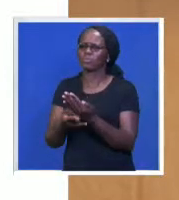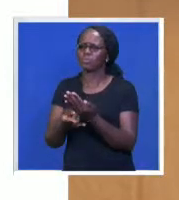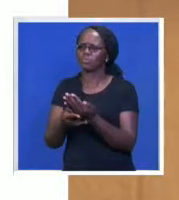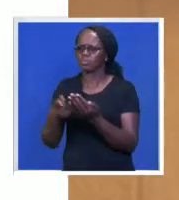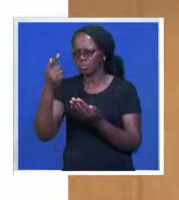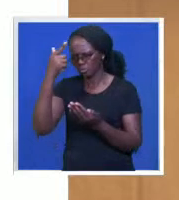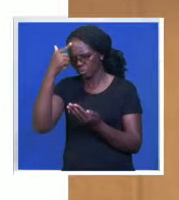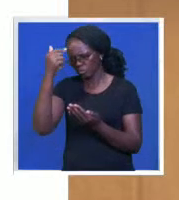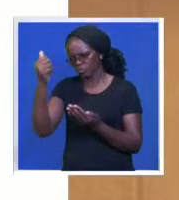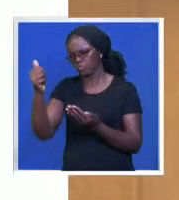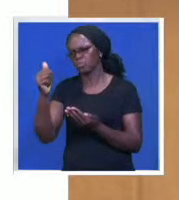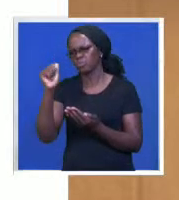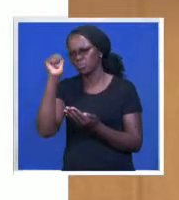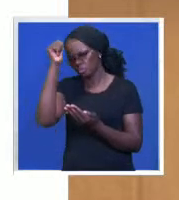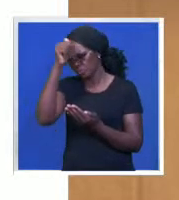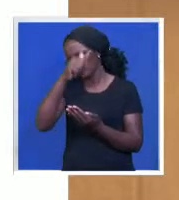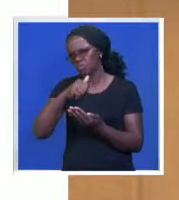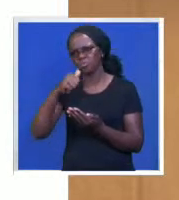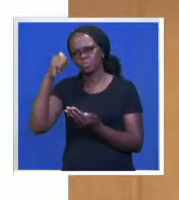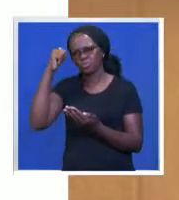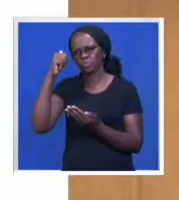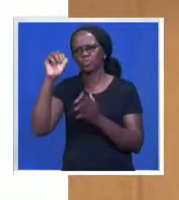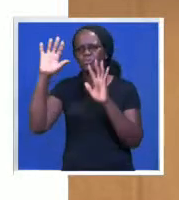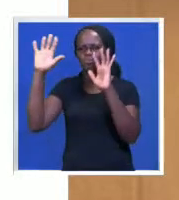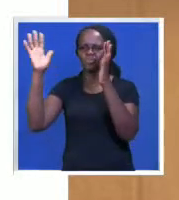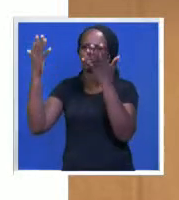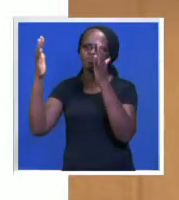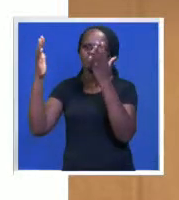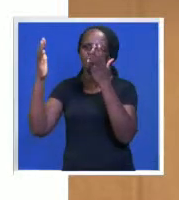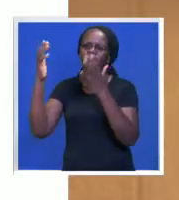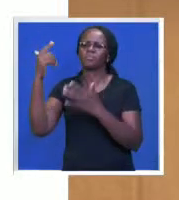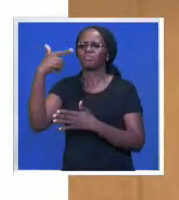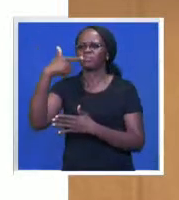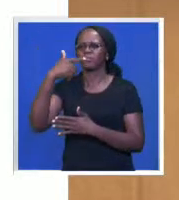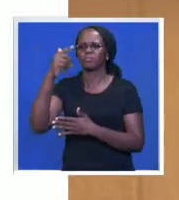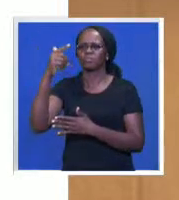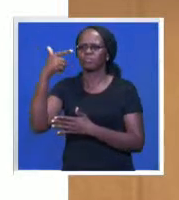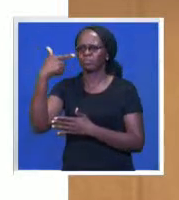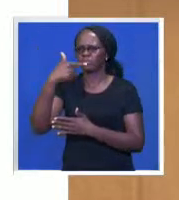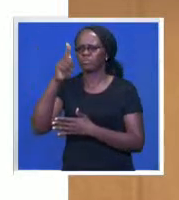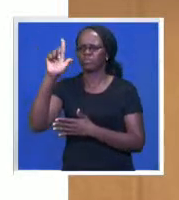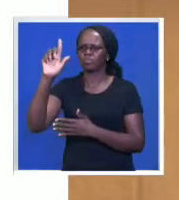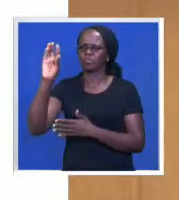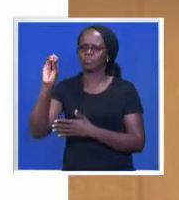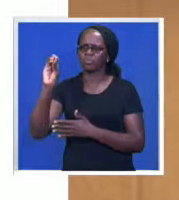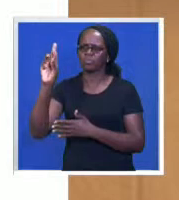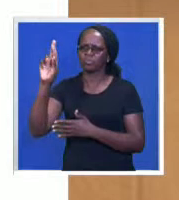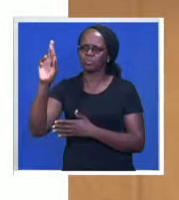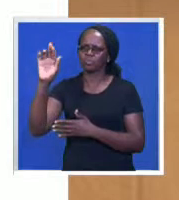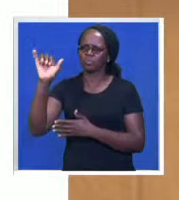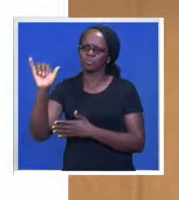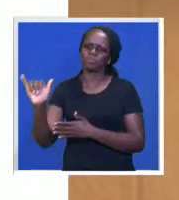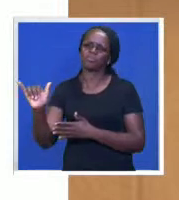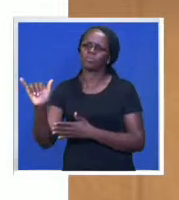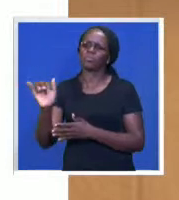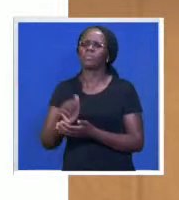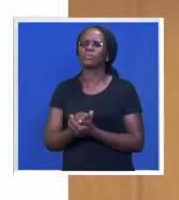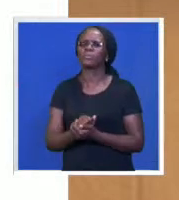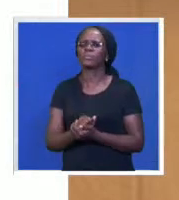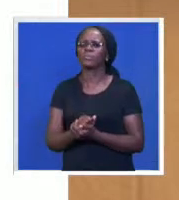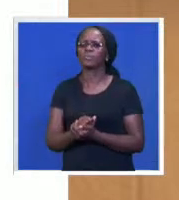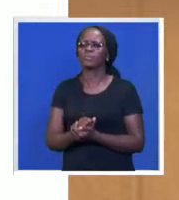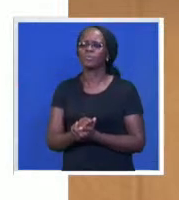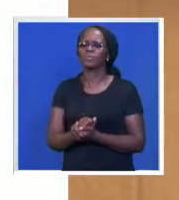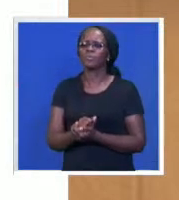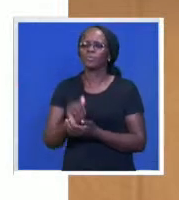creator, thus glorifying Him. Number 2, we also care for the creation because God commanded